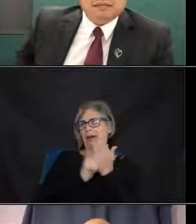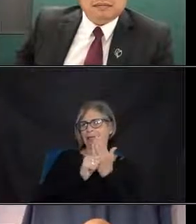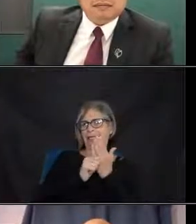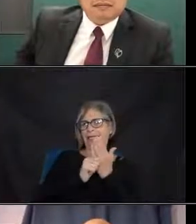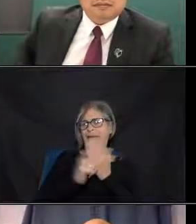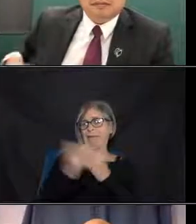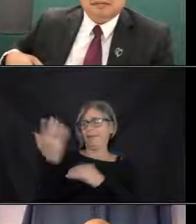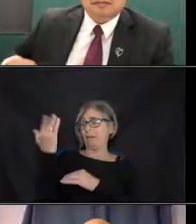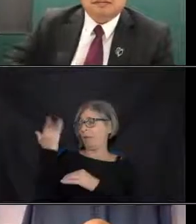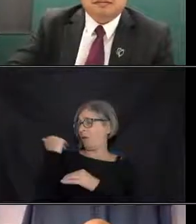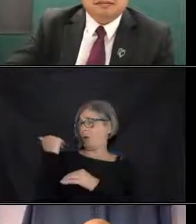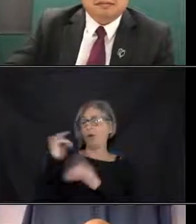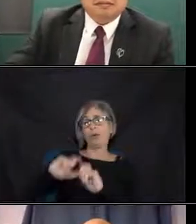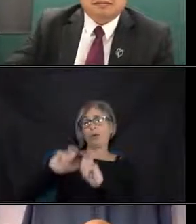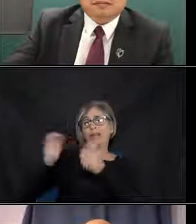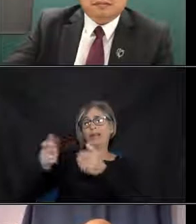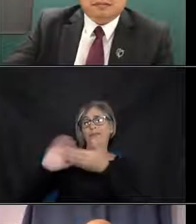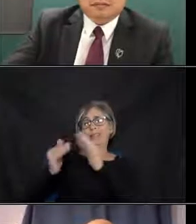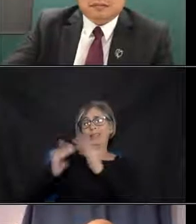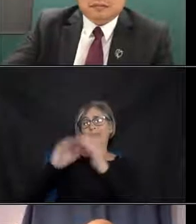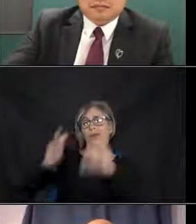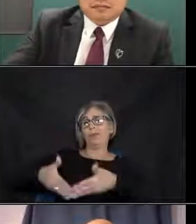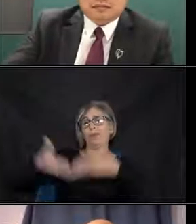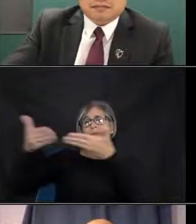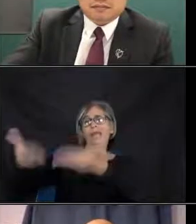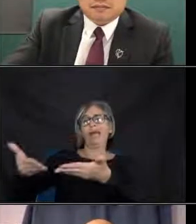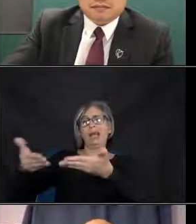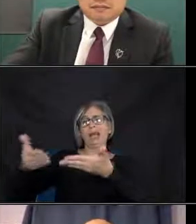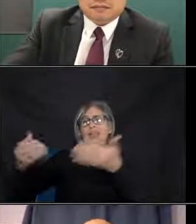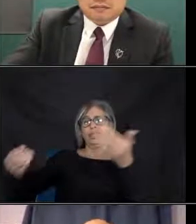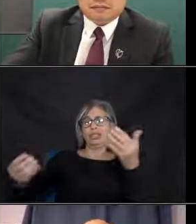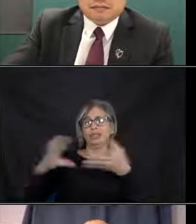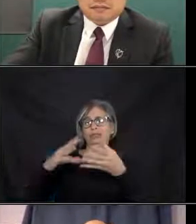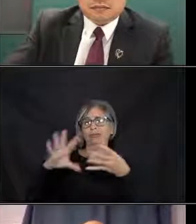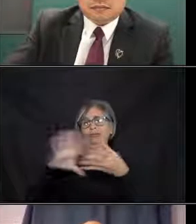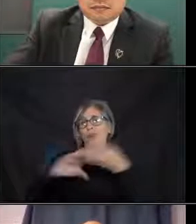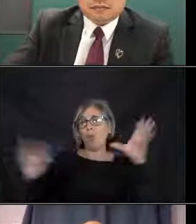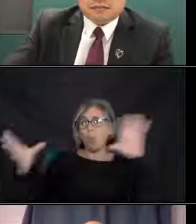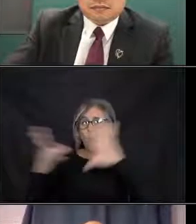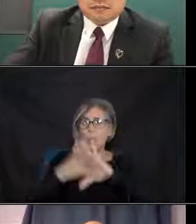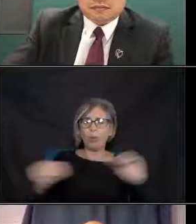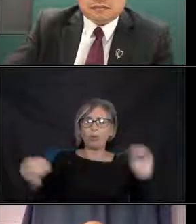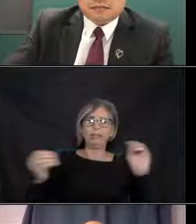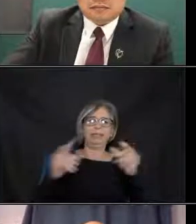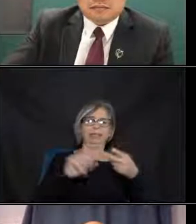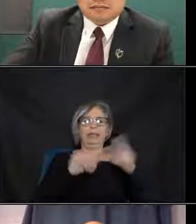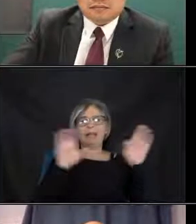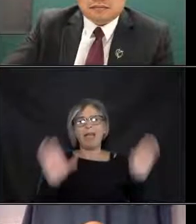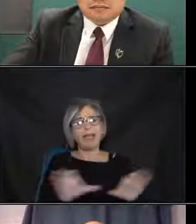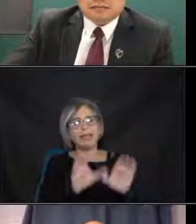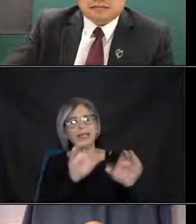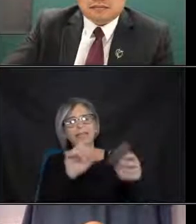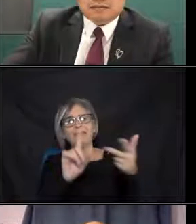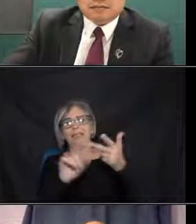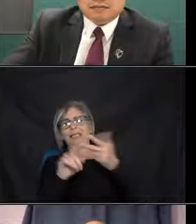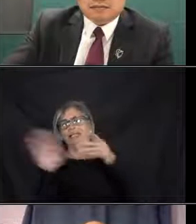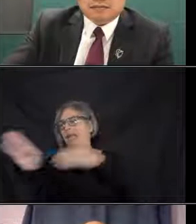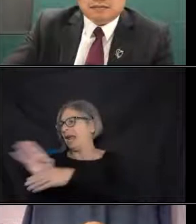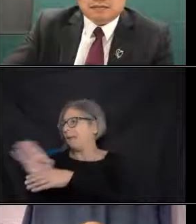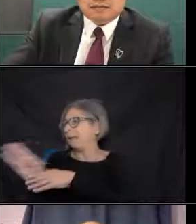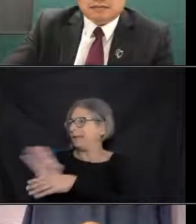to give, the city would provide news stories and activities and businesses,